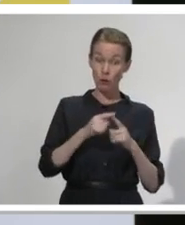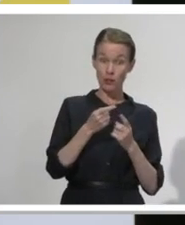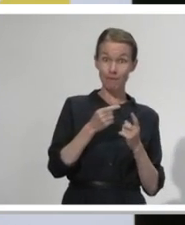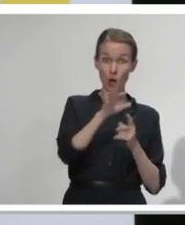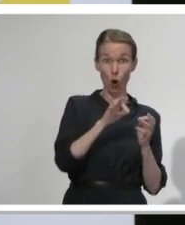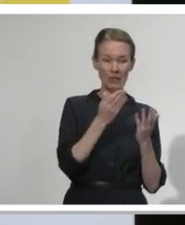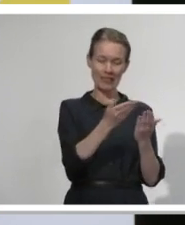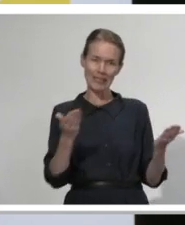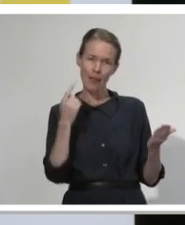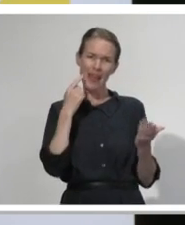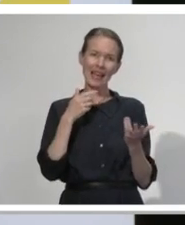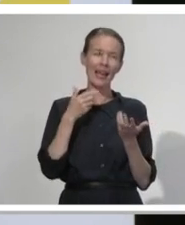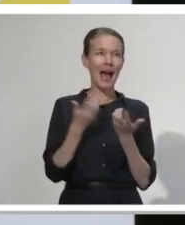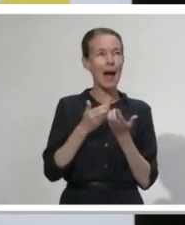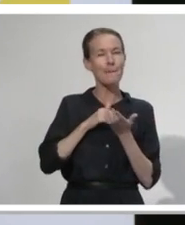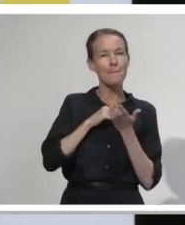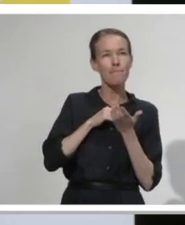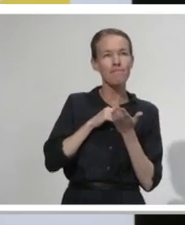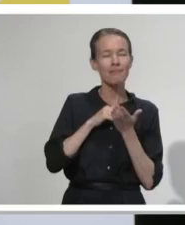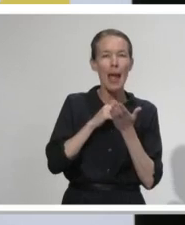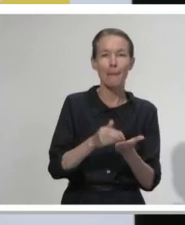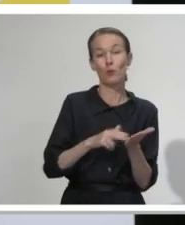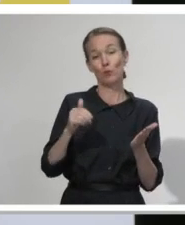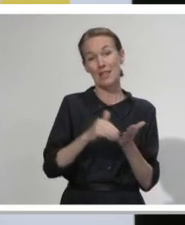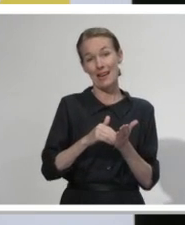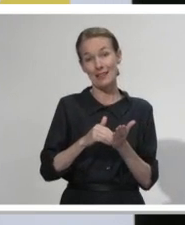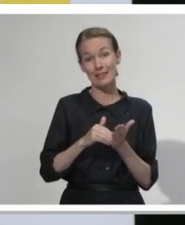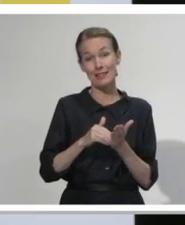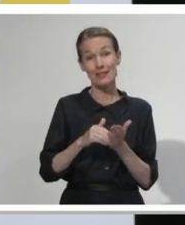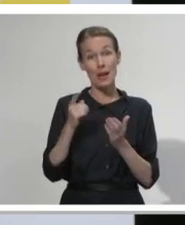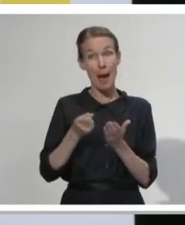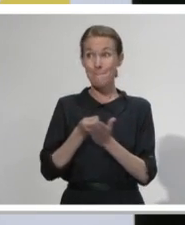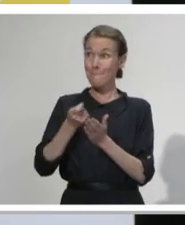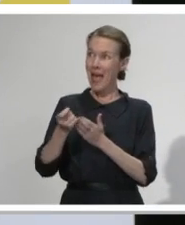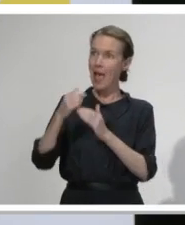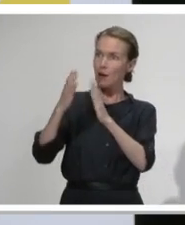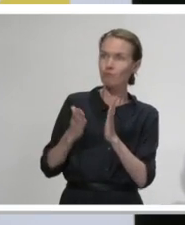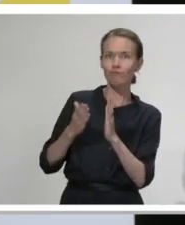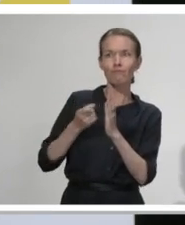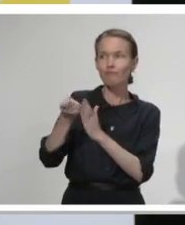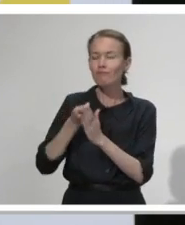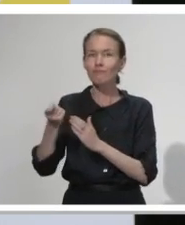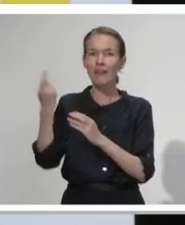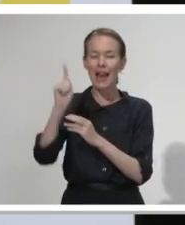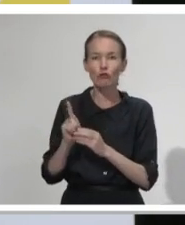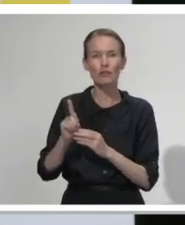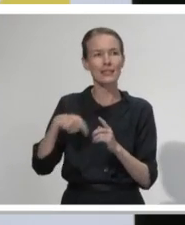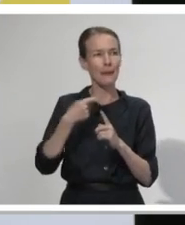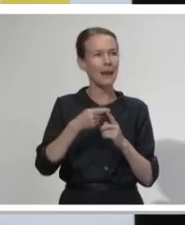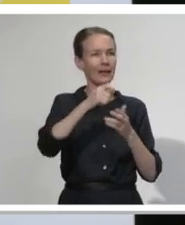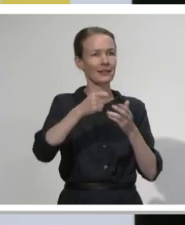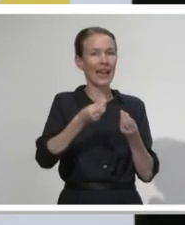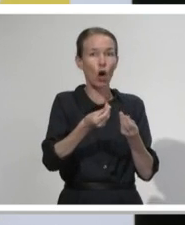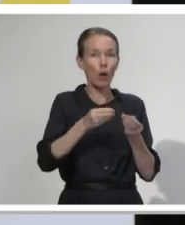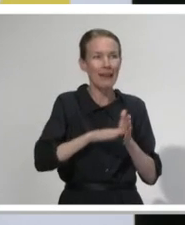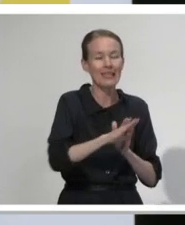support New Zealanders to both make ends meet, but also be part of an economy that grows. Those decisions have not been made,